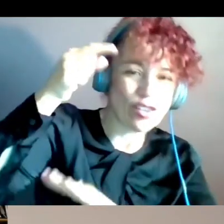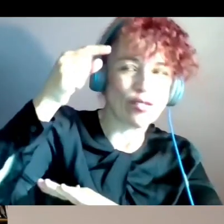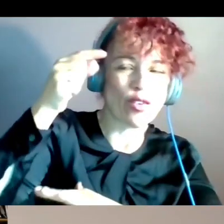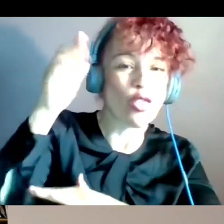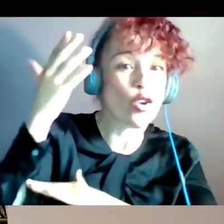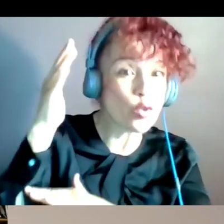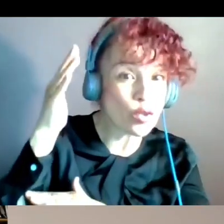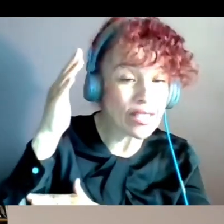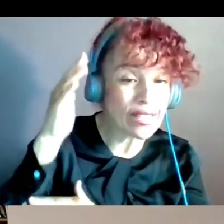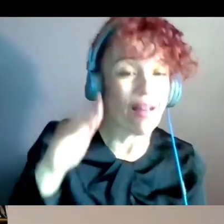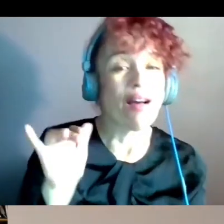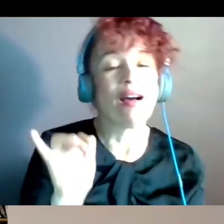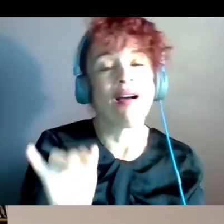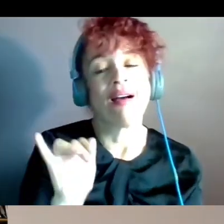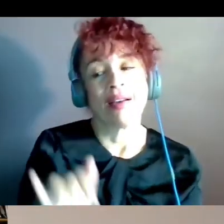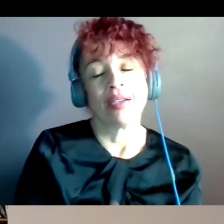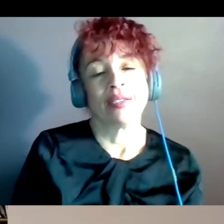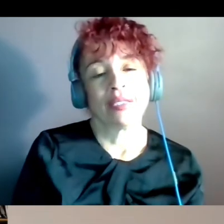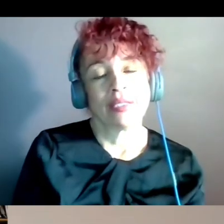trunk. Oh.